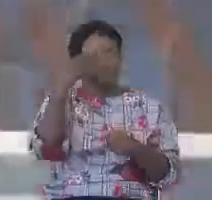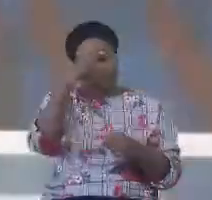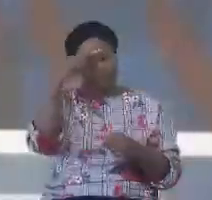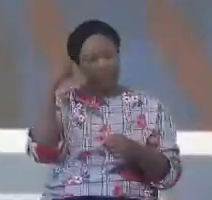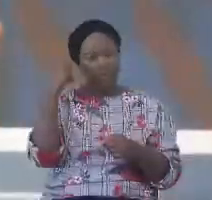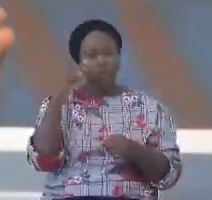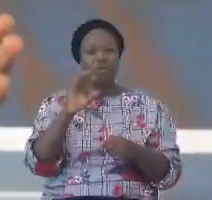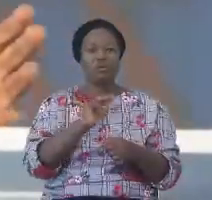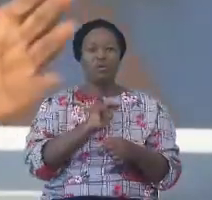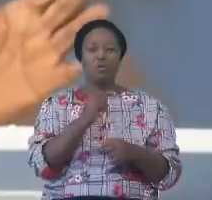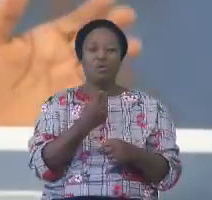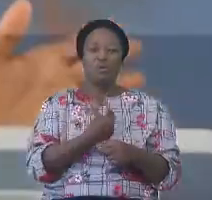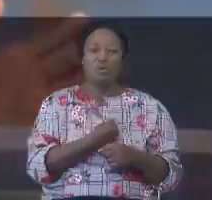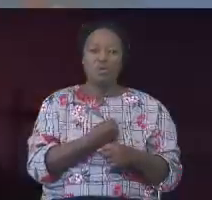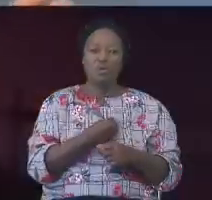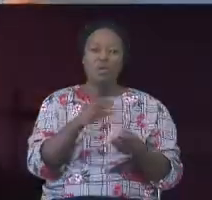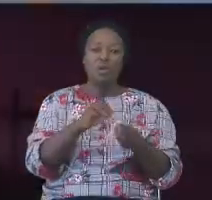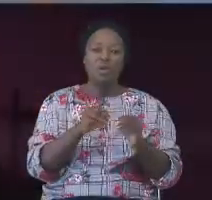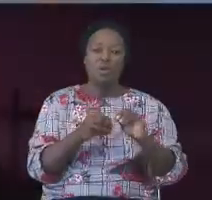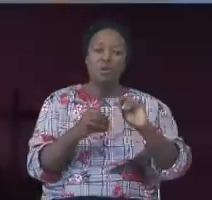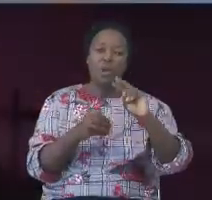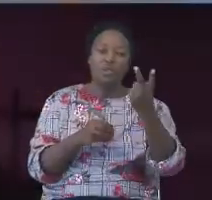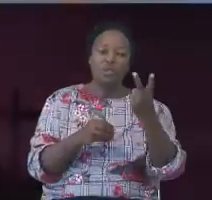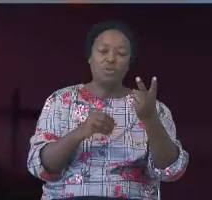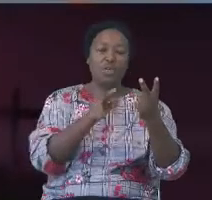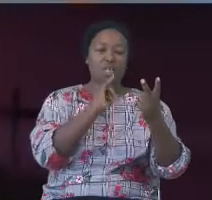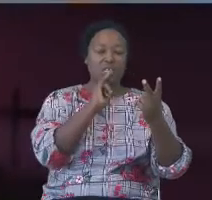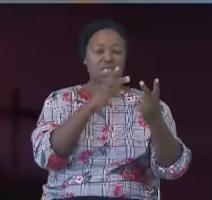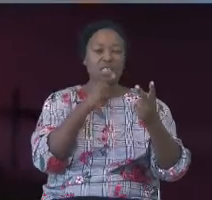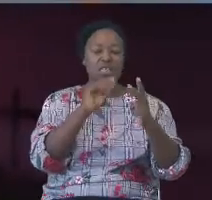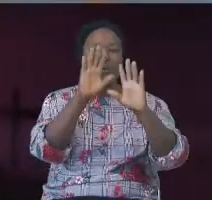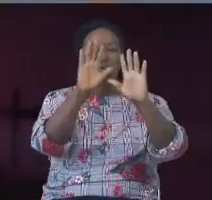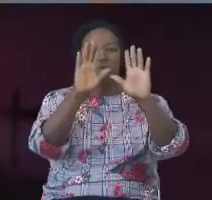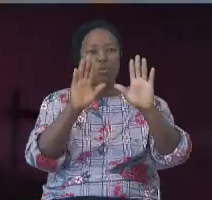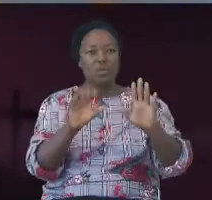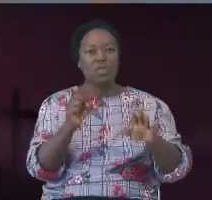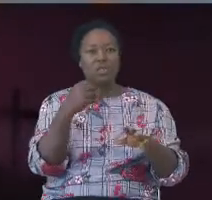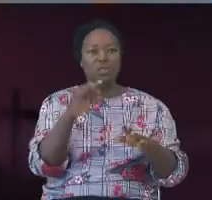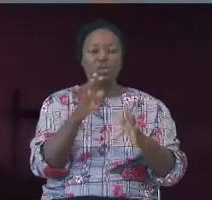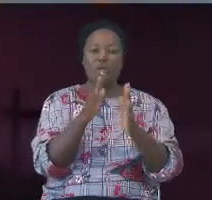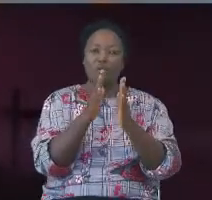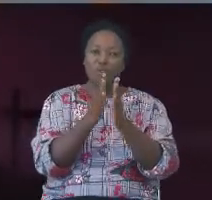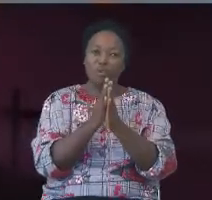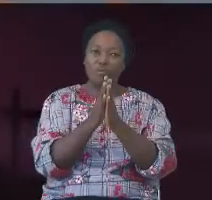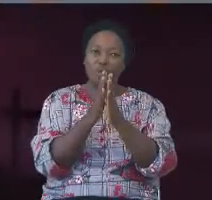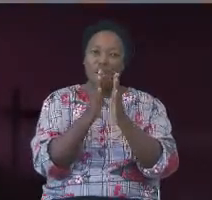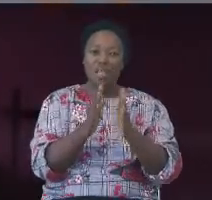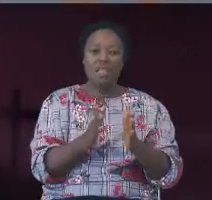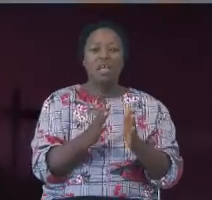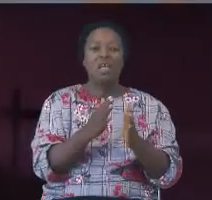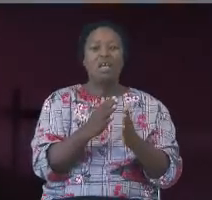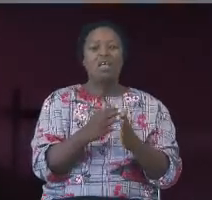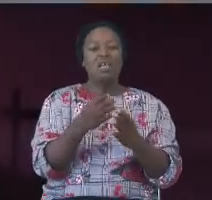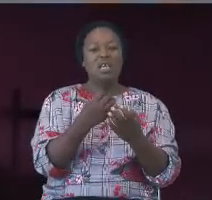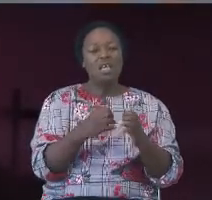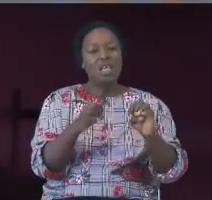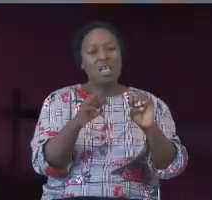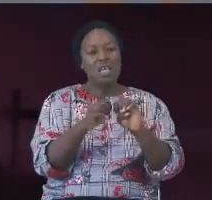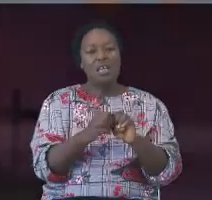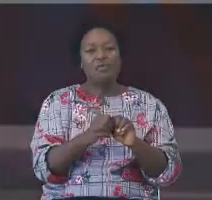substitution suffering for our sake number two is the